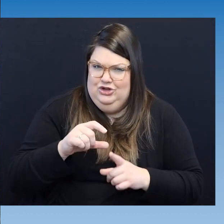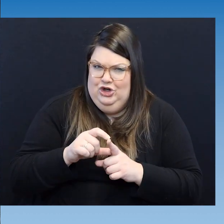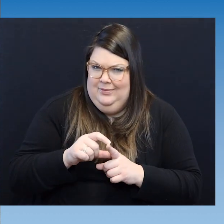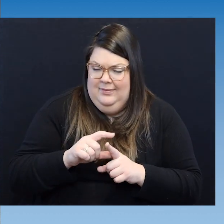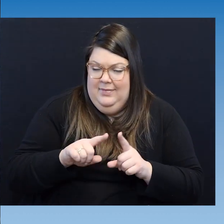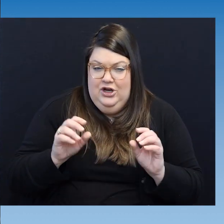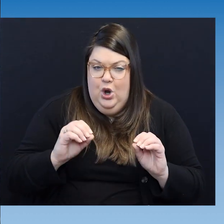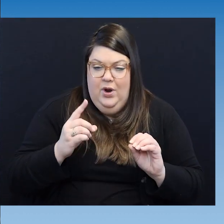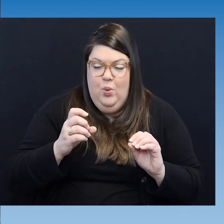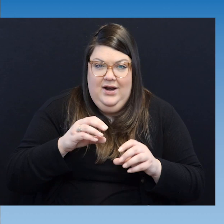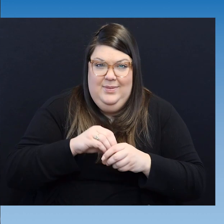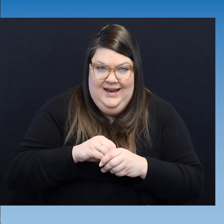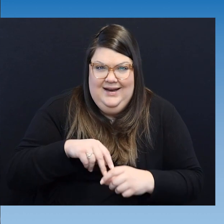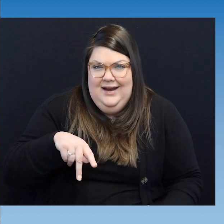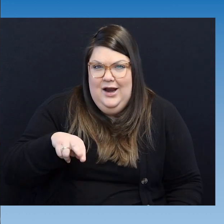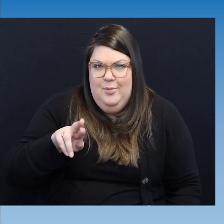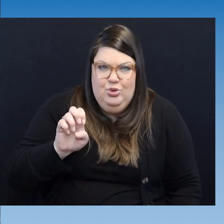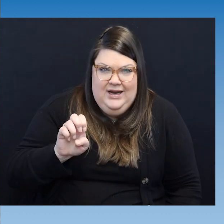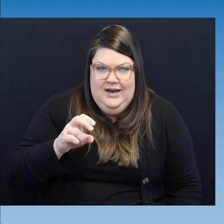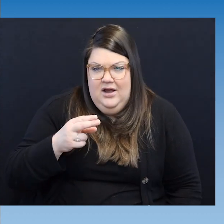wanted to be in pre-hospice.